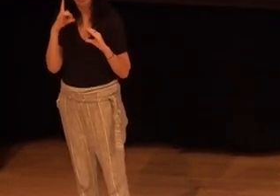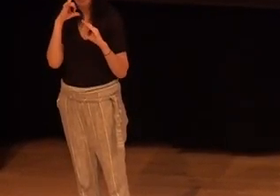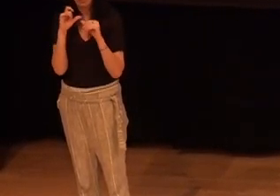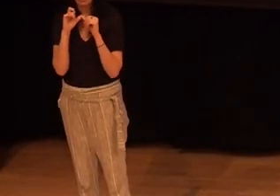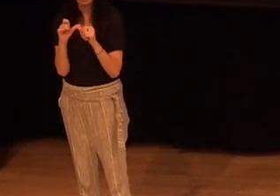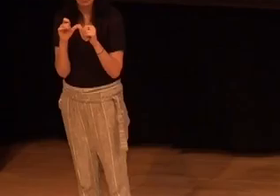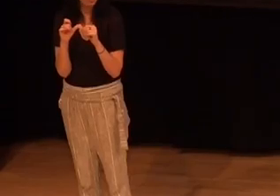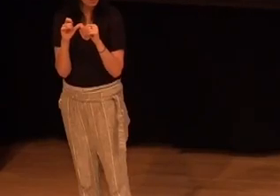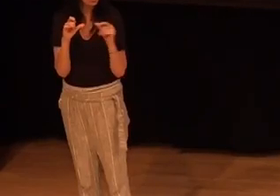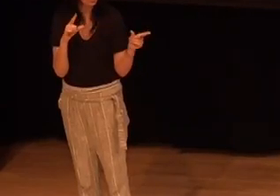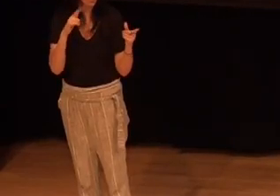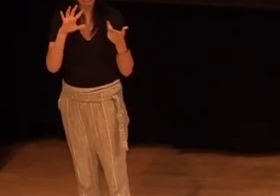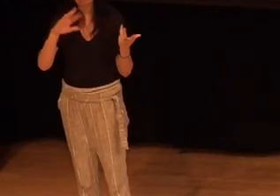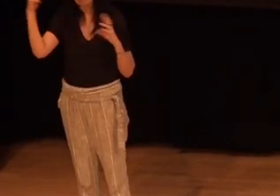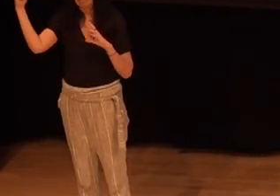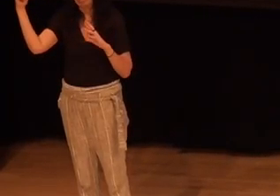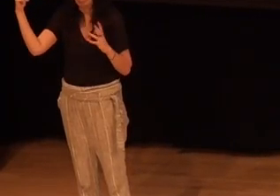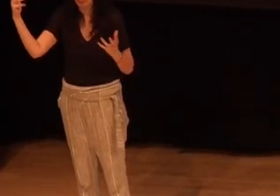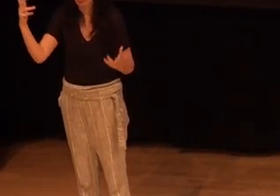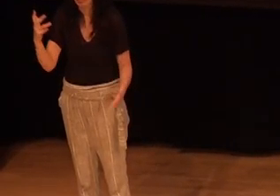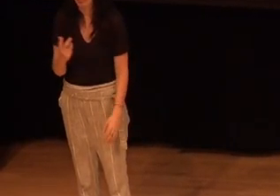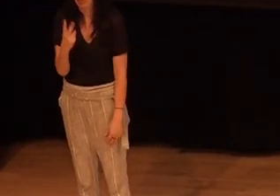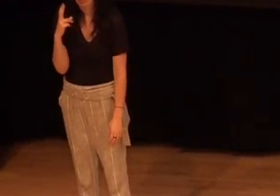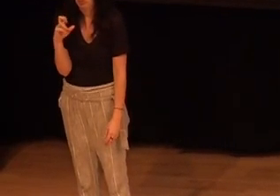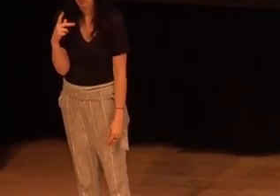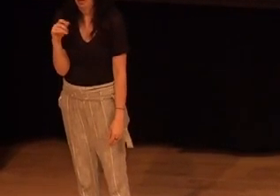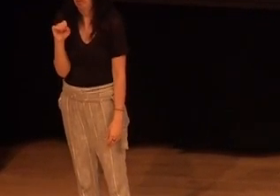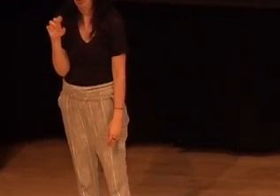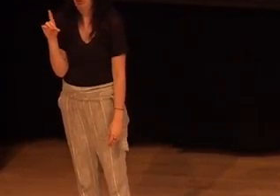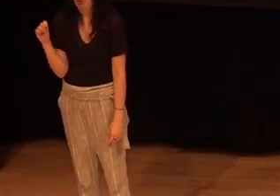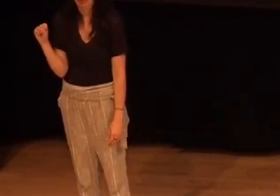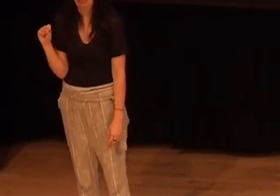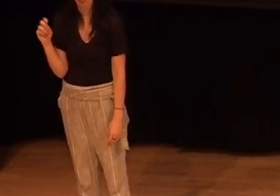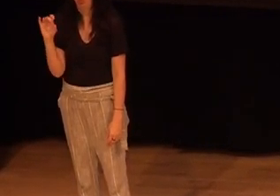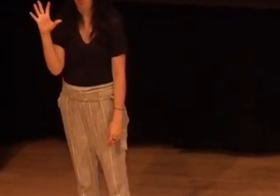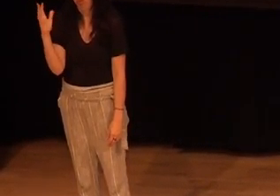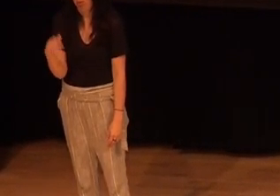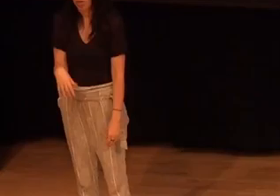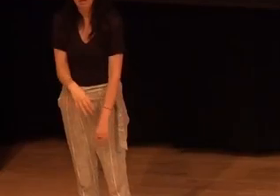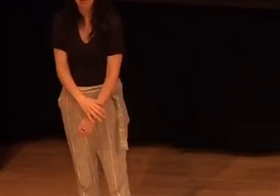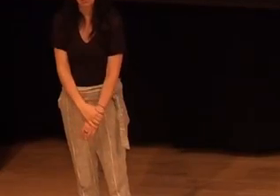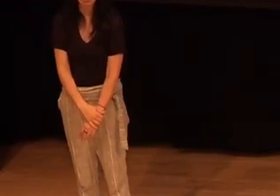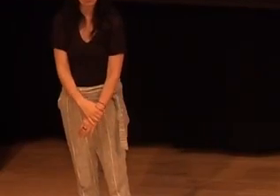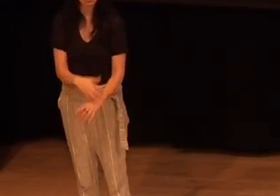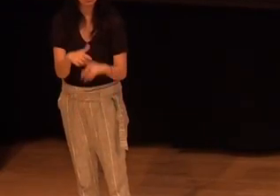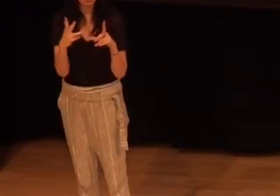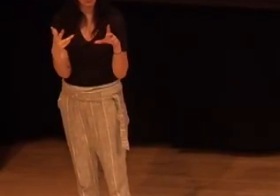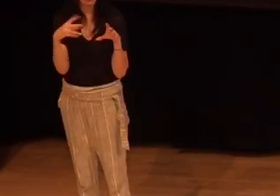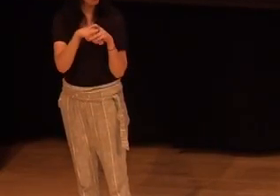I think, lasted... It was a disaster. Two episodes. Thank goodness. Simi, I get the sense you want to jump in